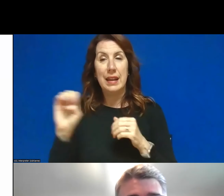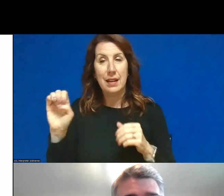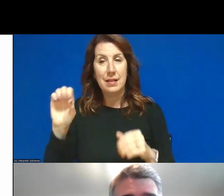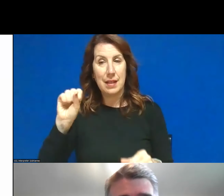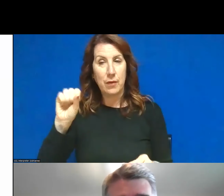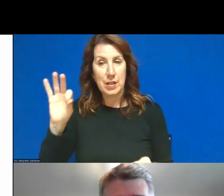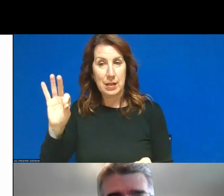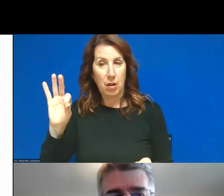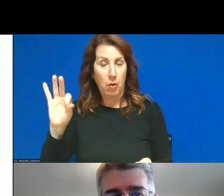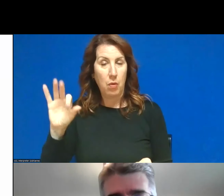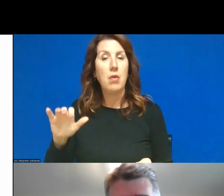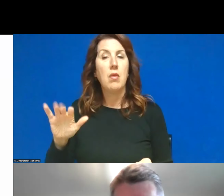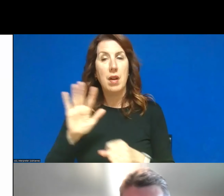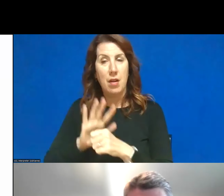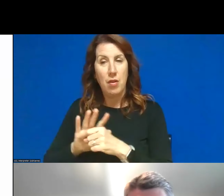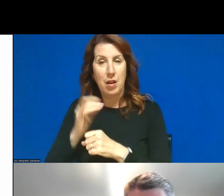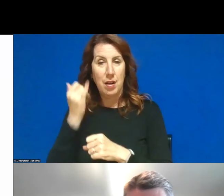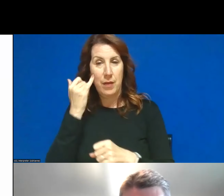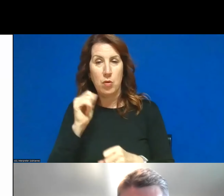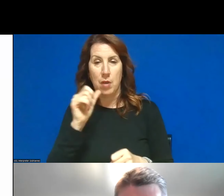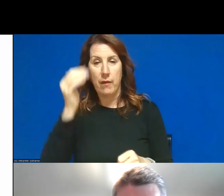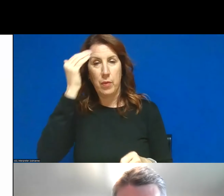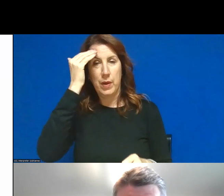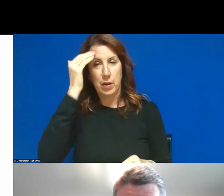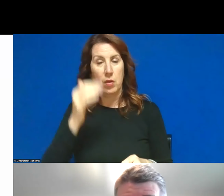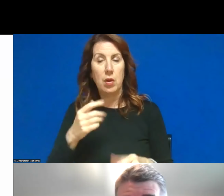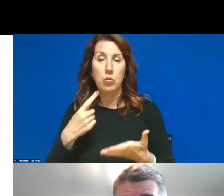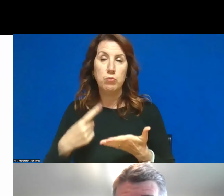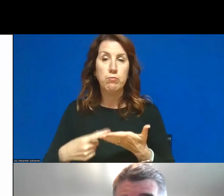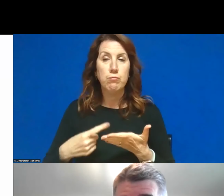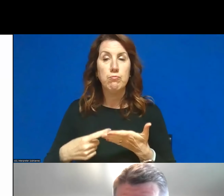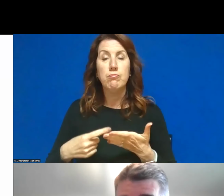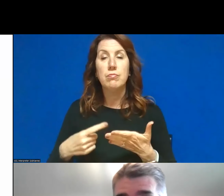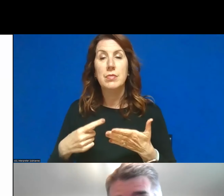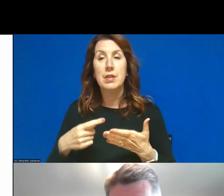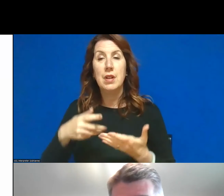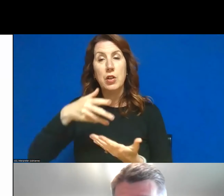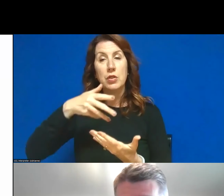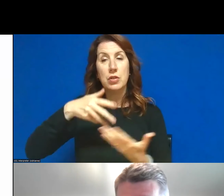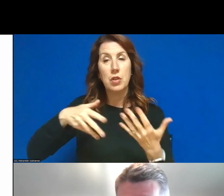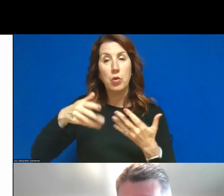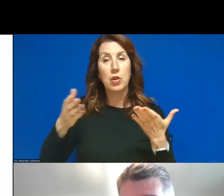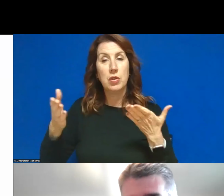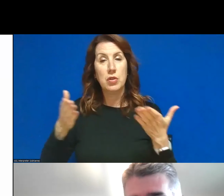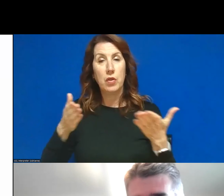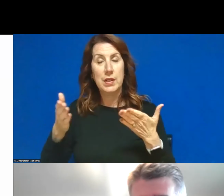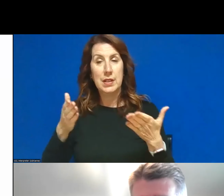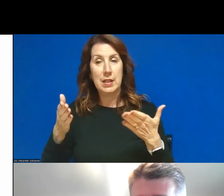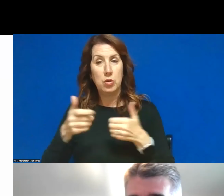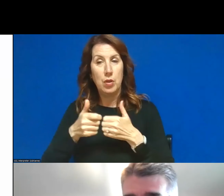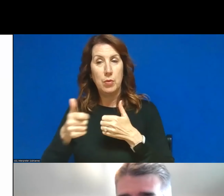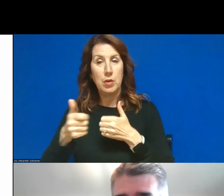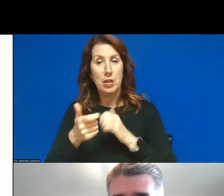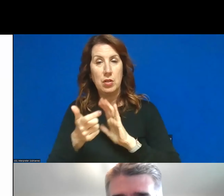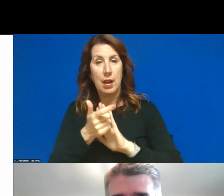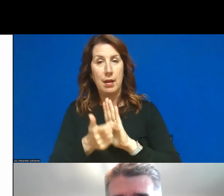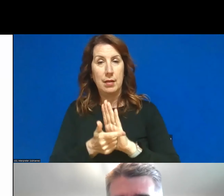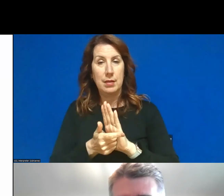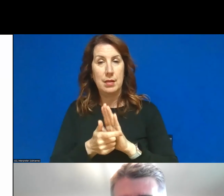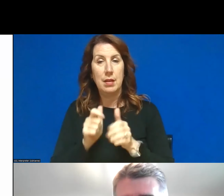Bay Area. For those that aren't familiar, and I'm going to talk to you about the Social Services Transportation Act, which was passed